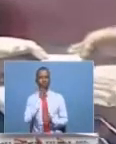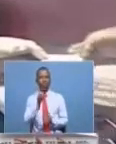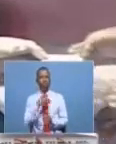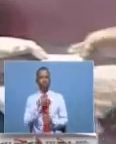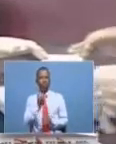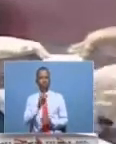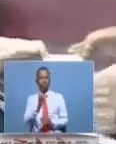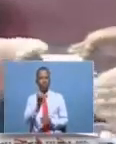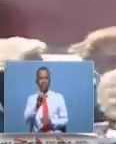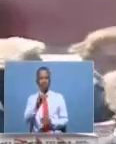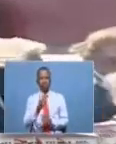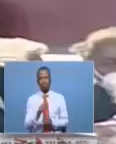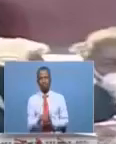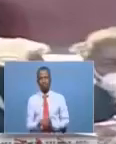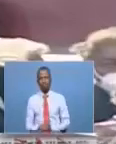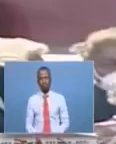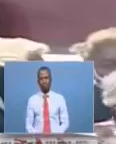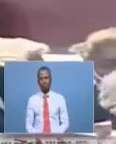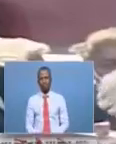My lords,